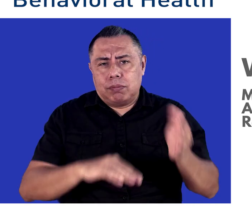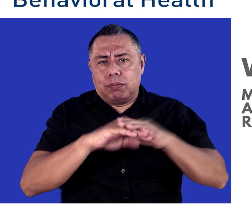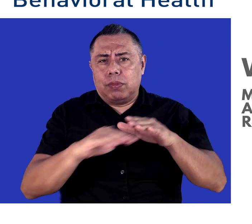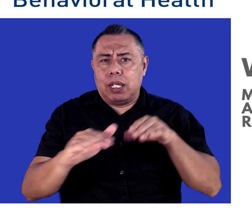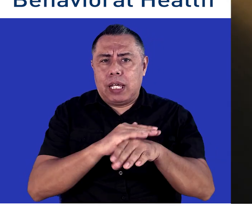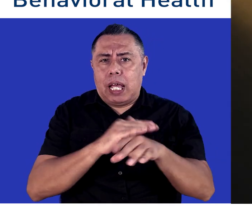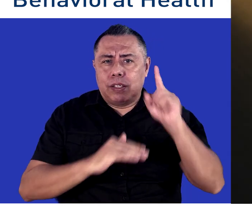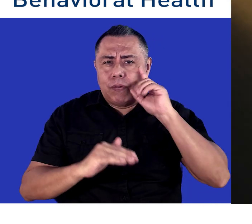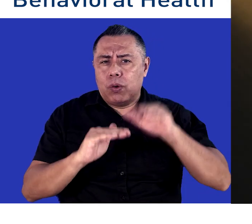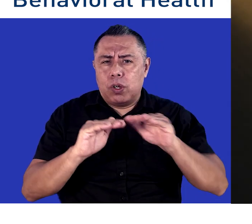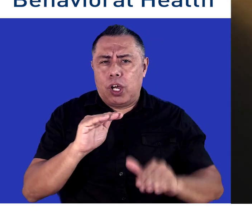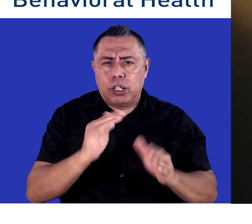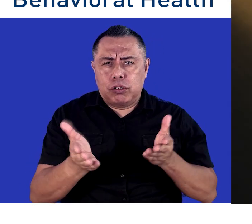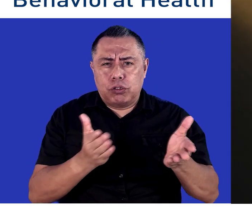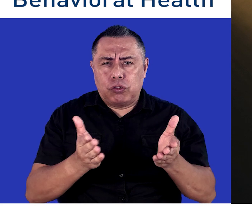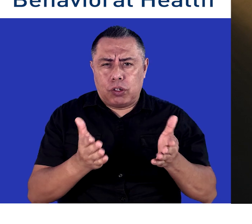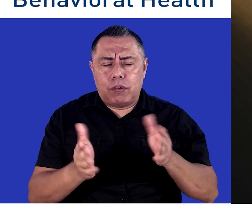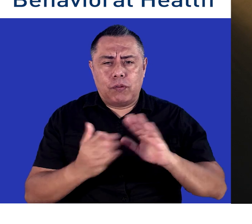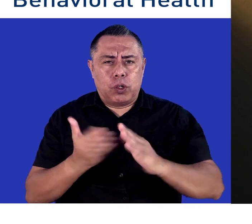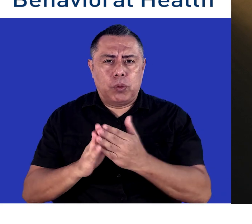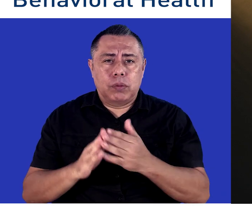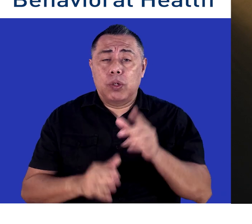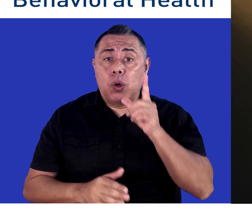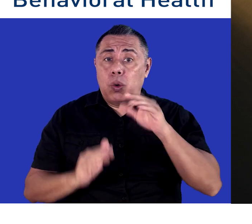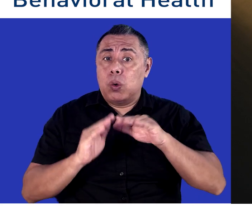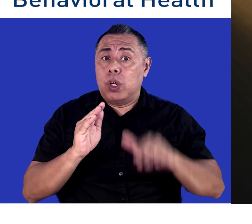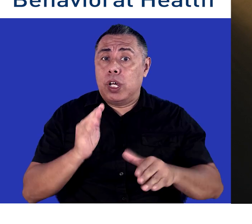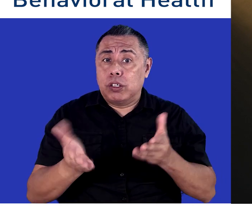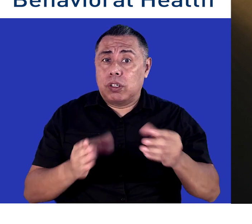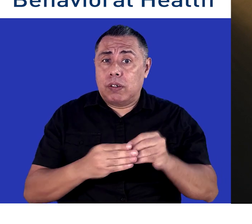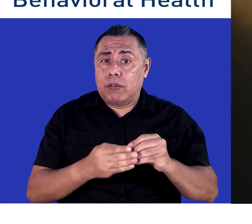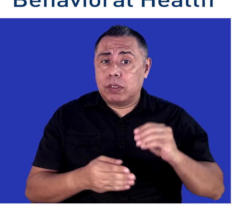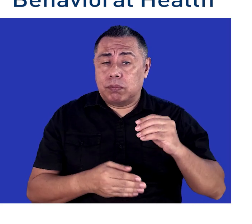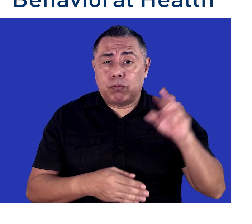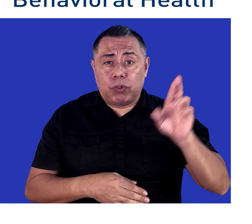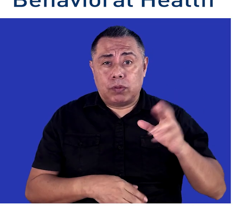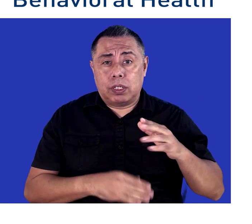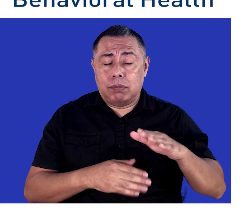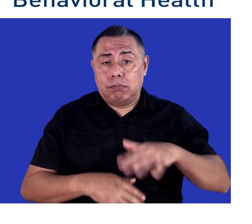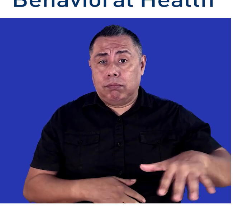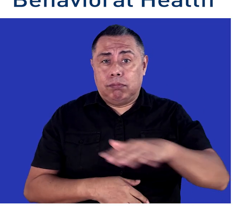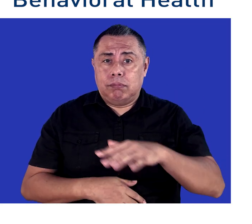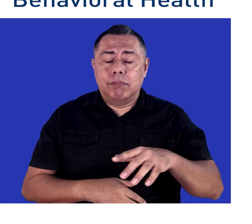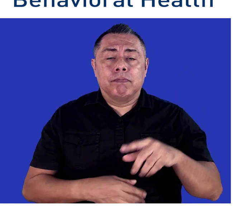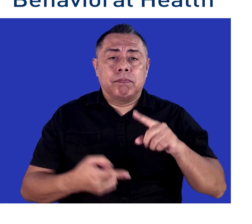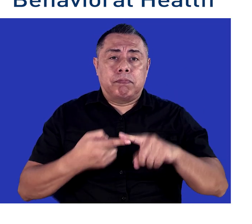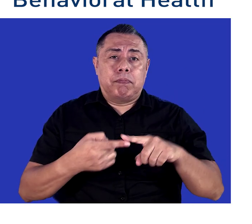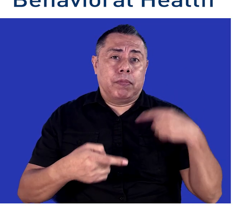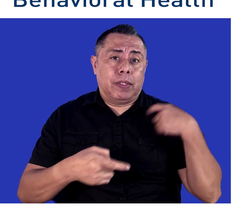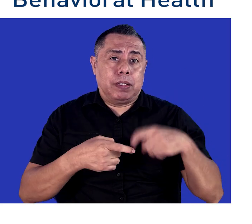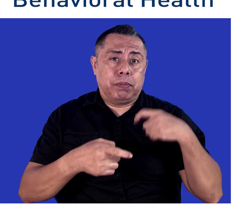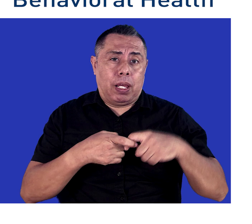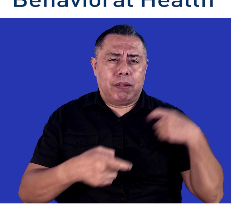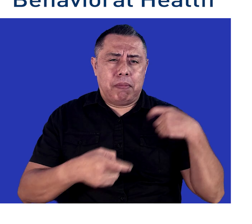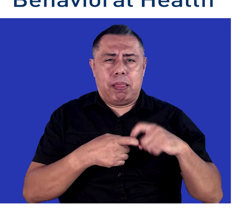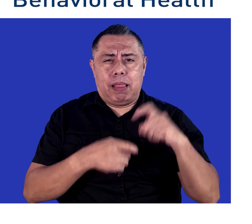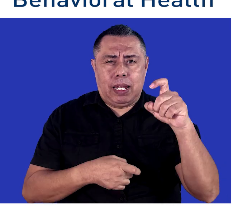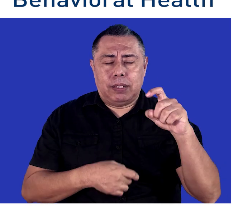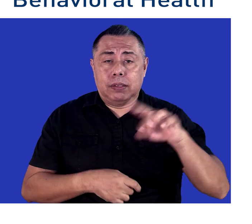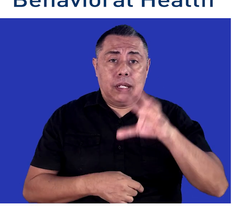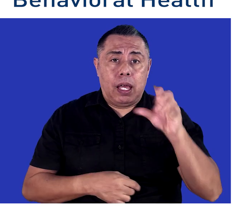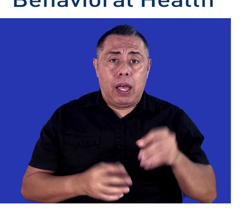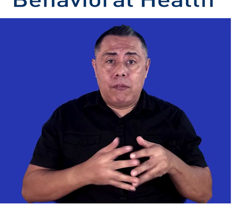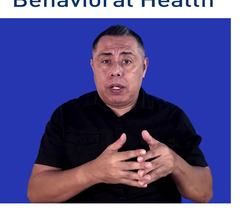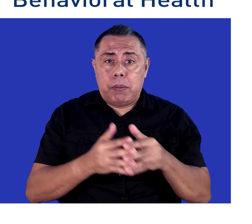underserved communities. The underserved communities in Riverside County are Hispanic Latinx, African